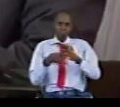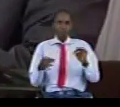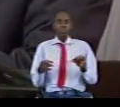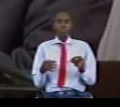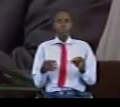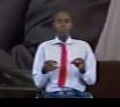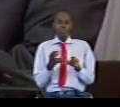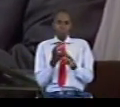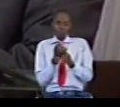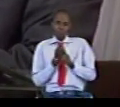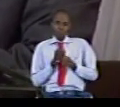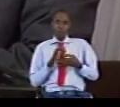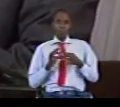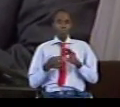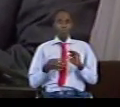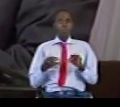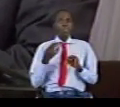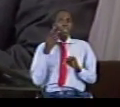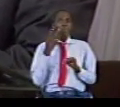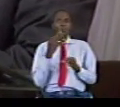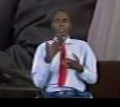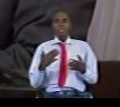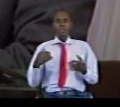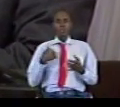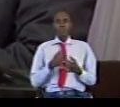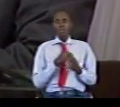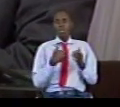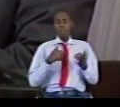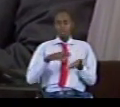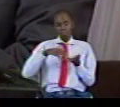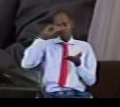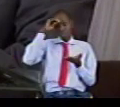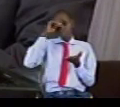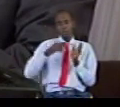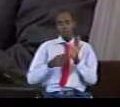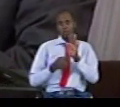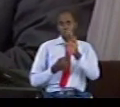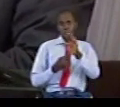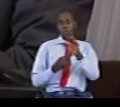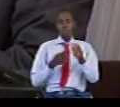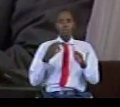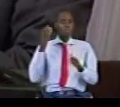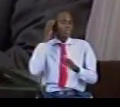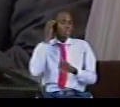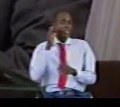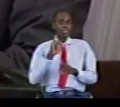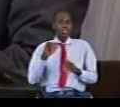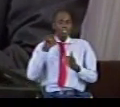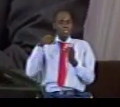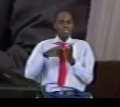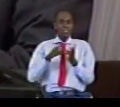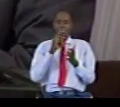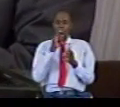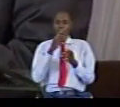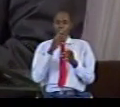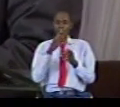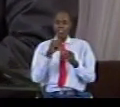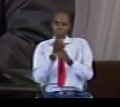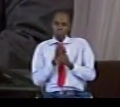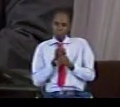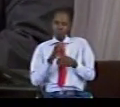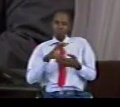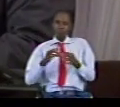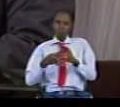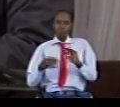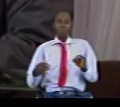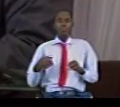says, of the things we're revealing, of the things we're learning, of the things we're hearing, this is the sum, the summary. We